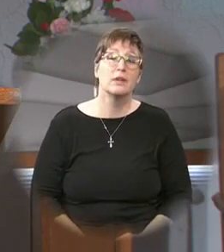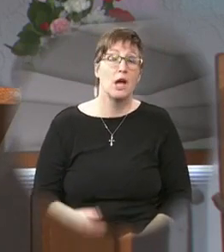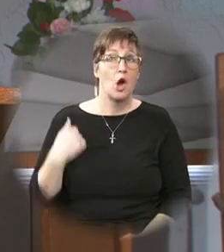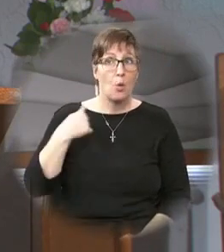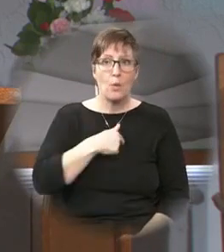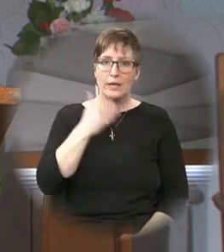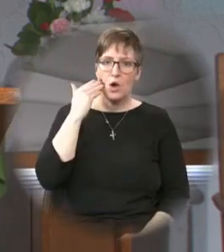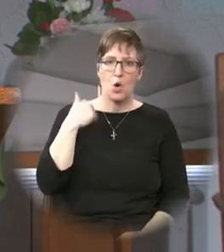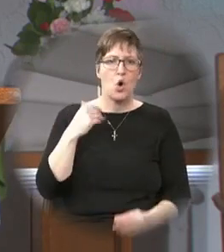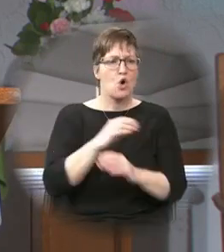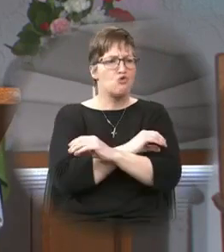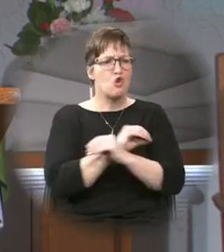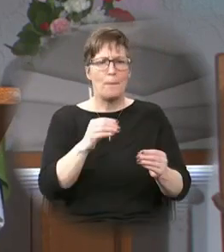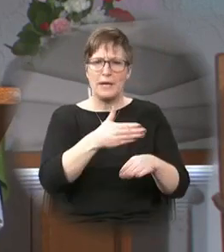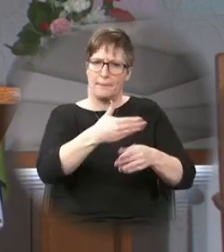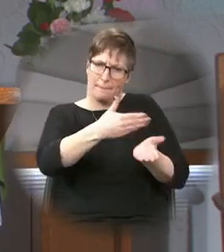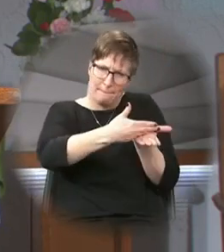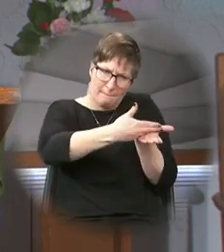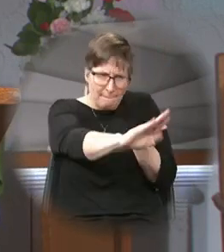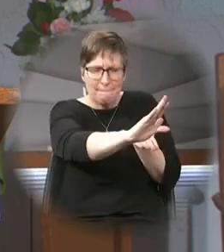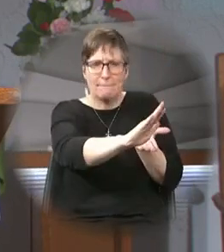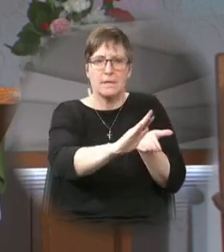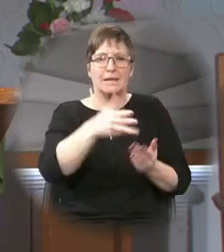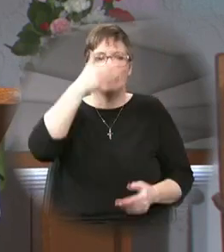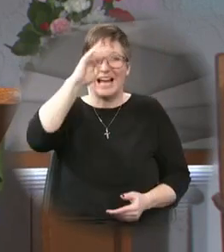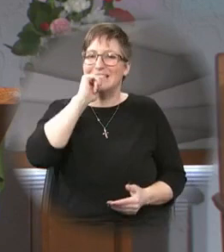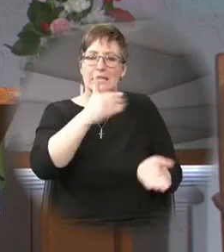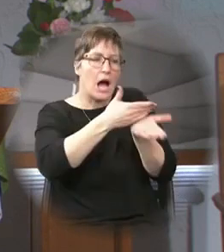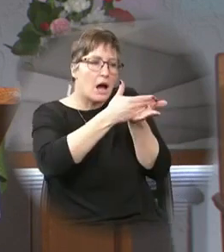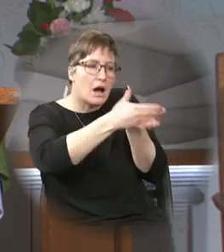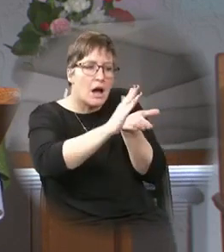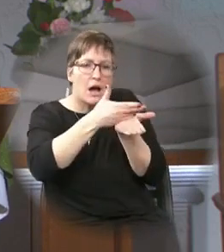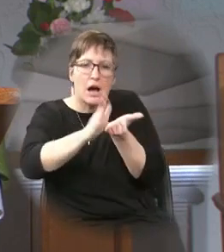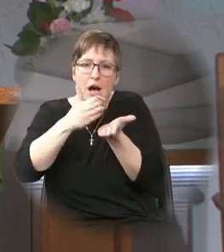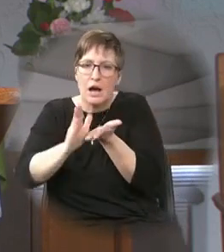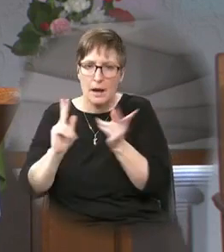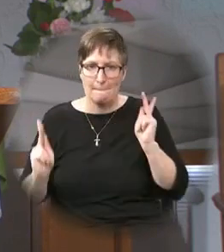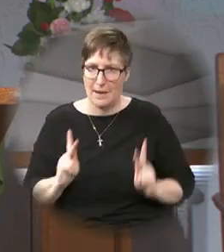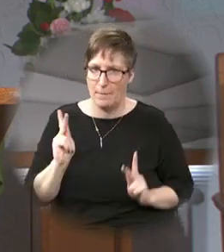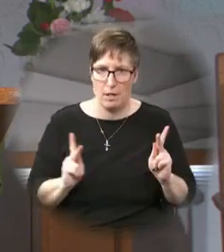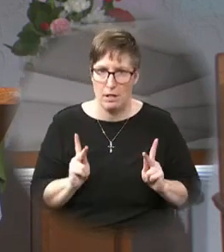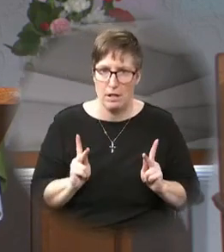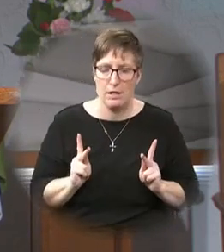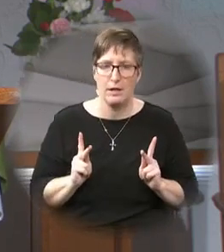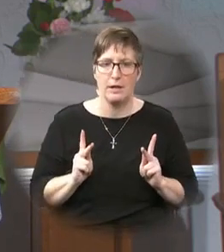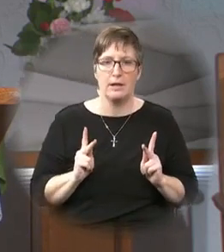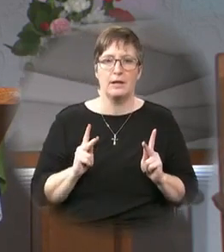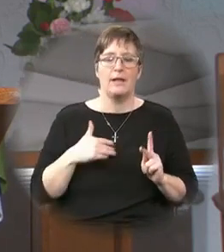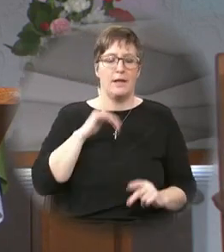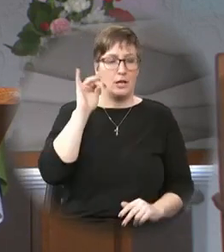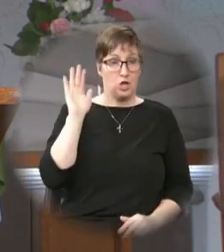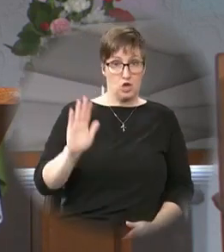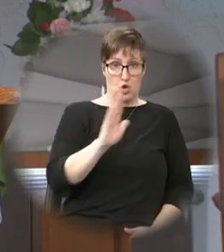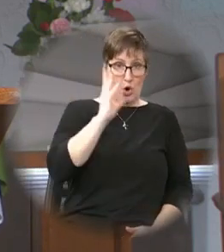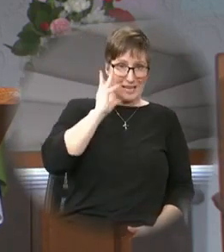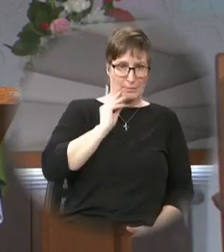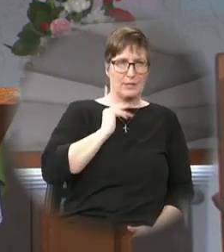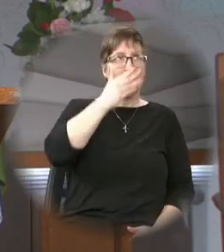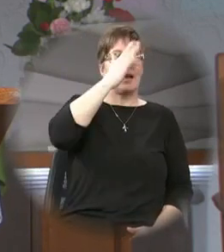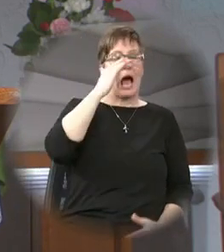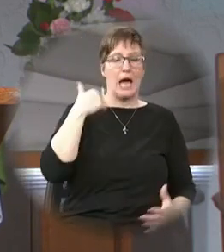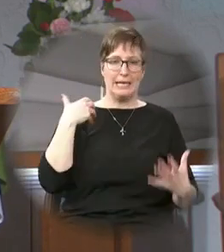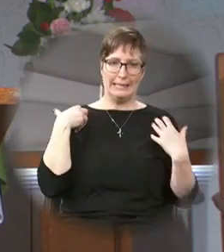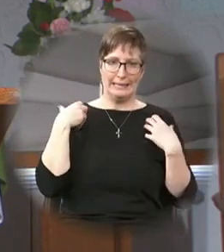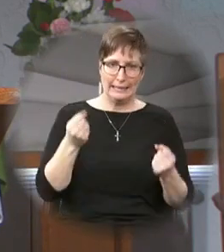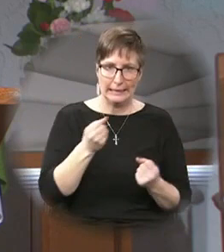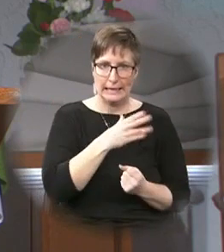no one is permanently outcast from God, that no disease or human experience is greater than God's ability to heal